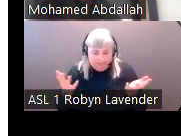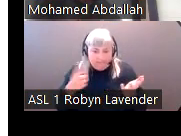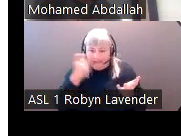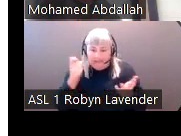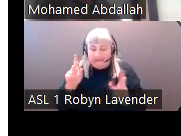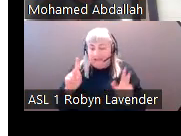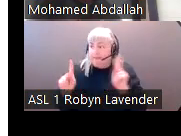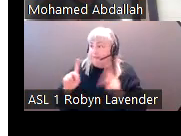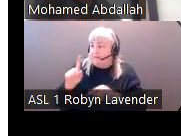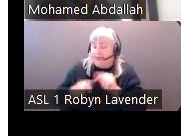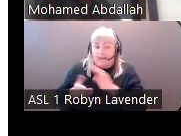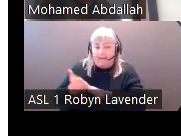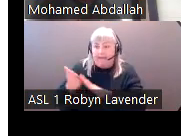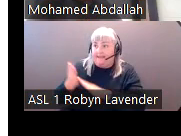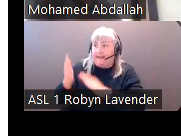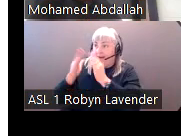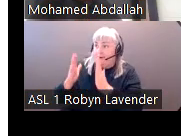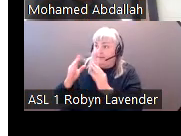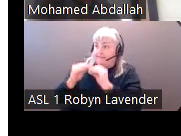roof is leaking and they cannot live there anymore.